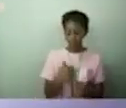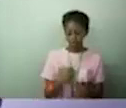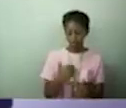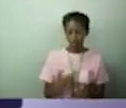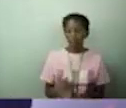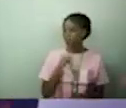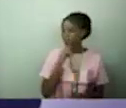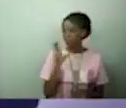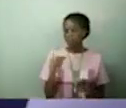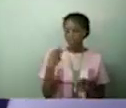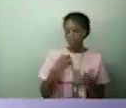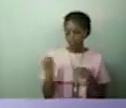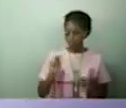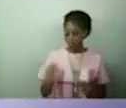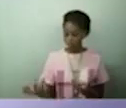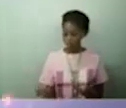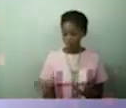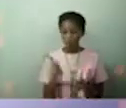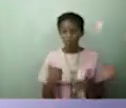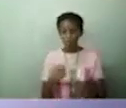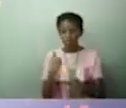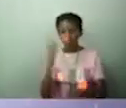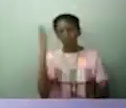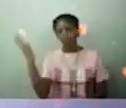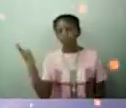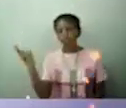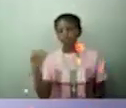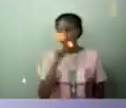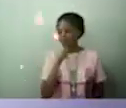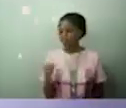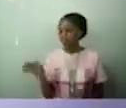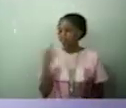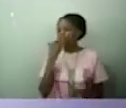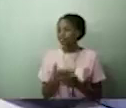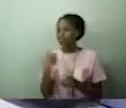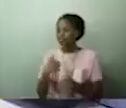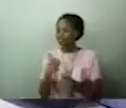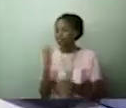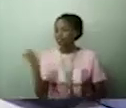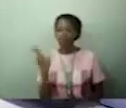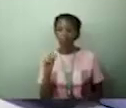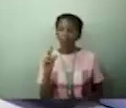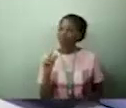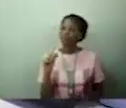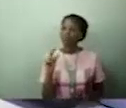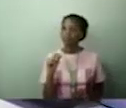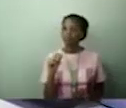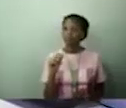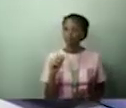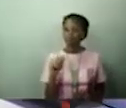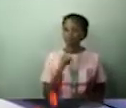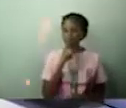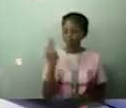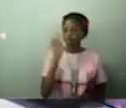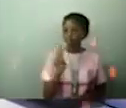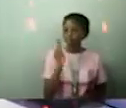to follow. It is so wise to deal with people of influence, the kings of the world. And then it's